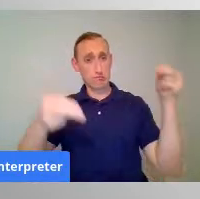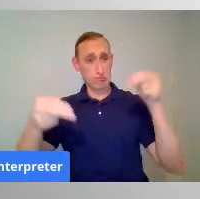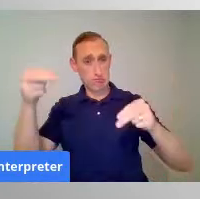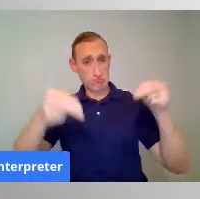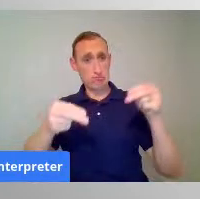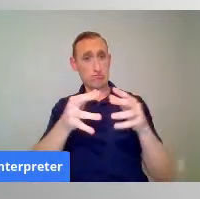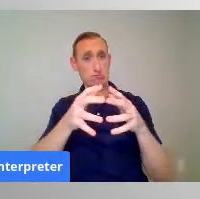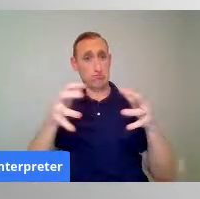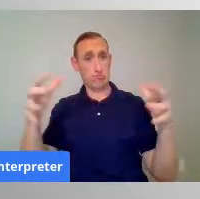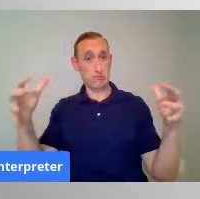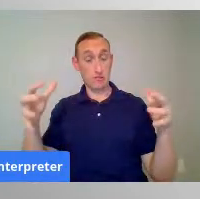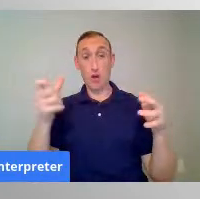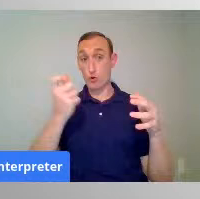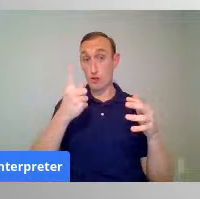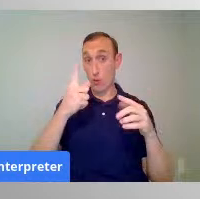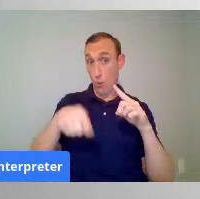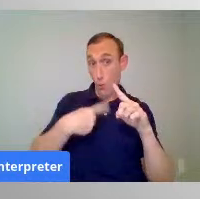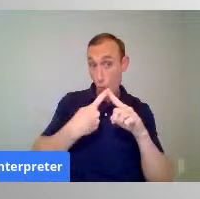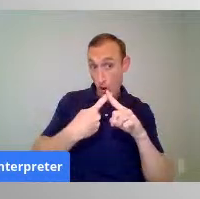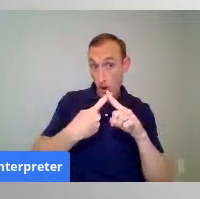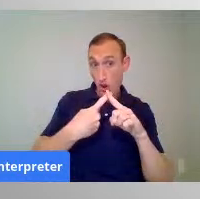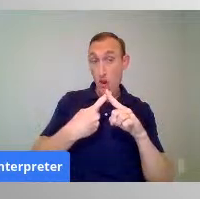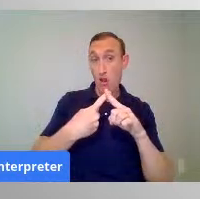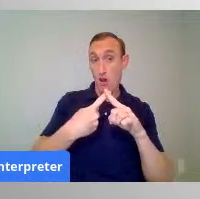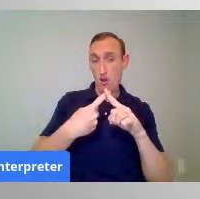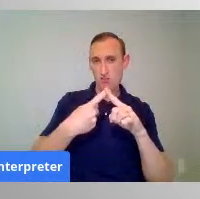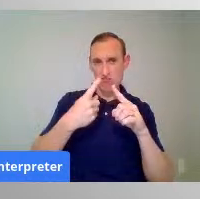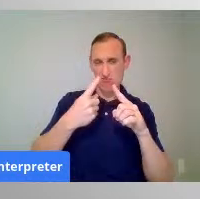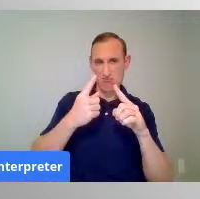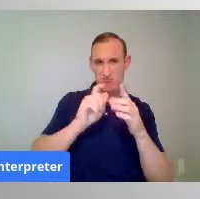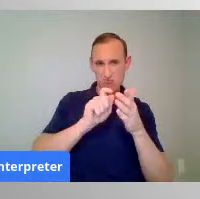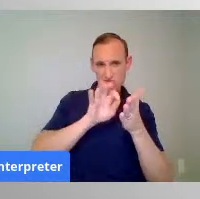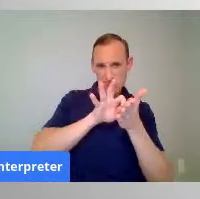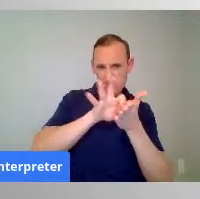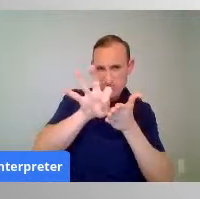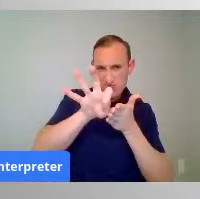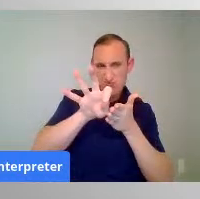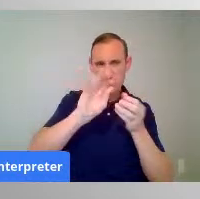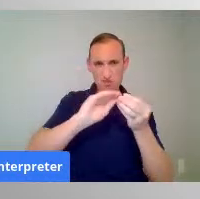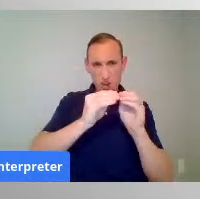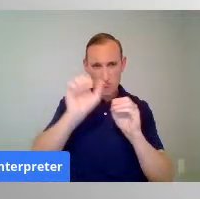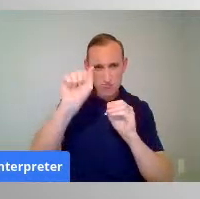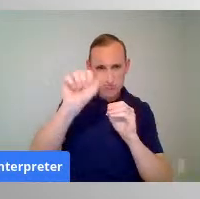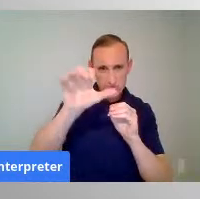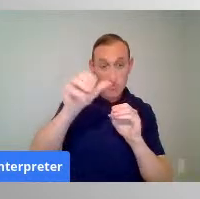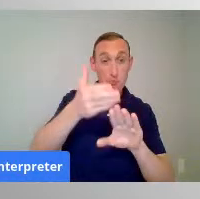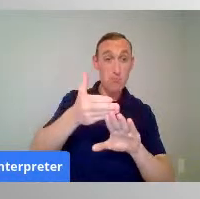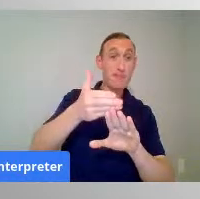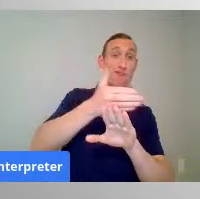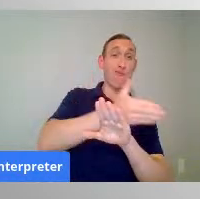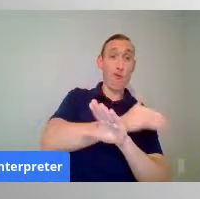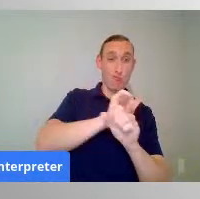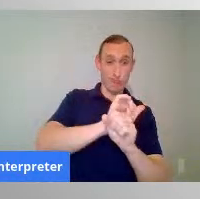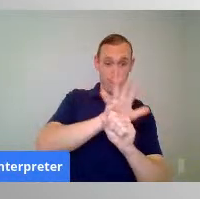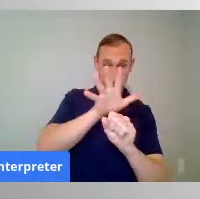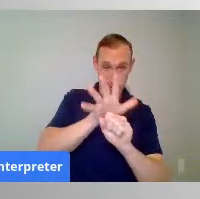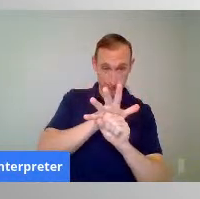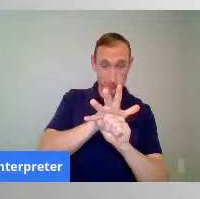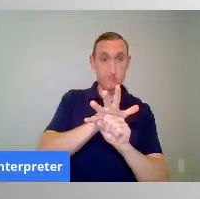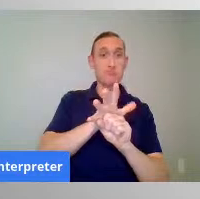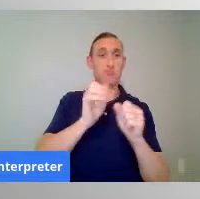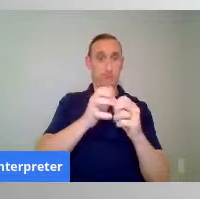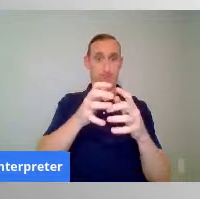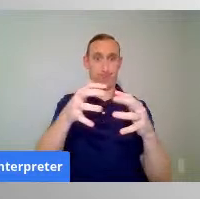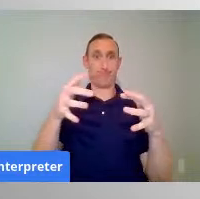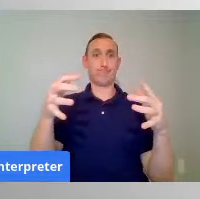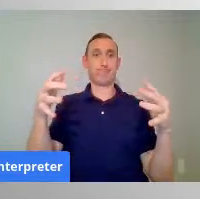pre-pandemic numbers. It's a typical year leading up to the pandemic. We all know that